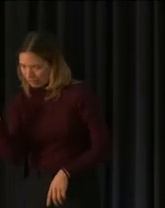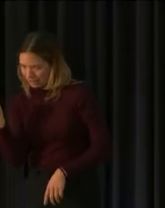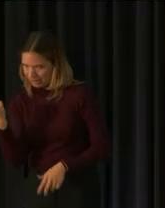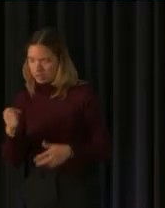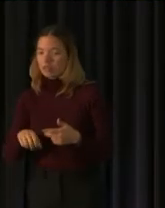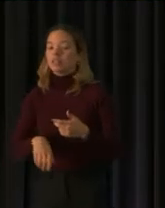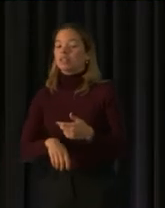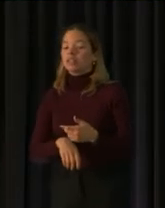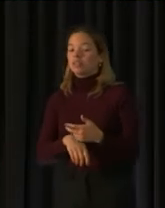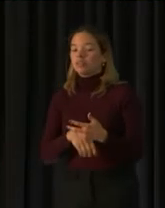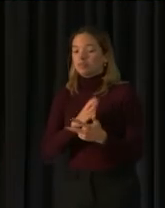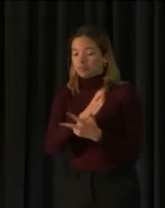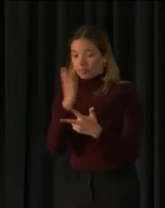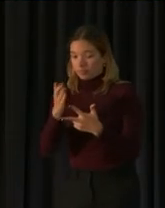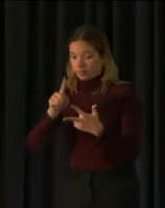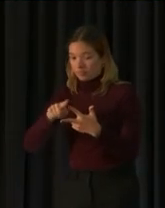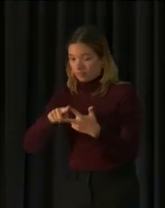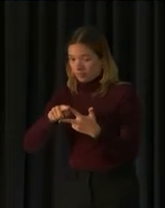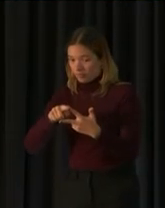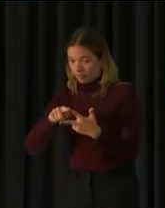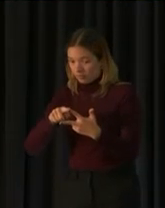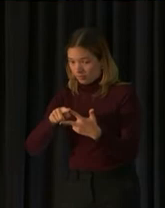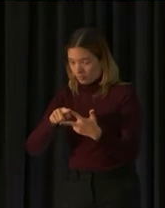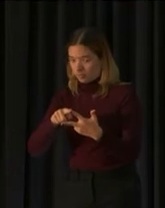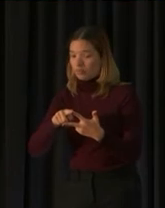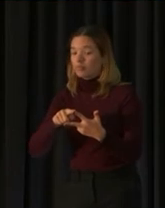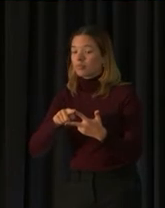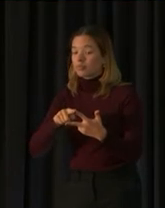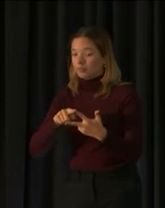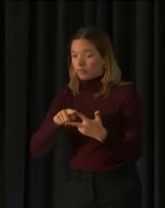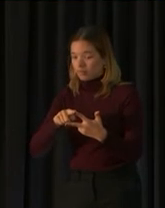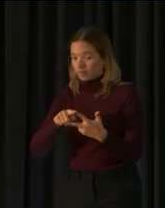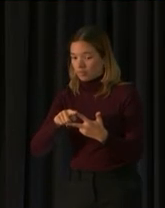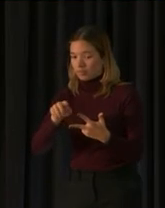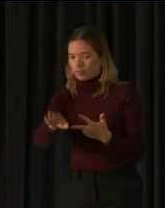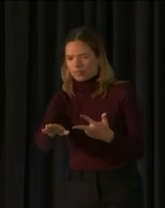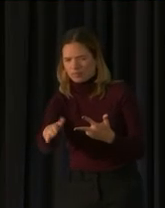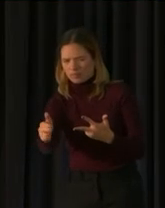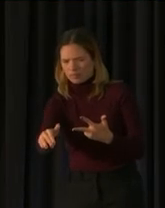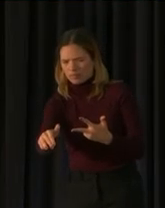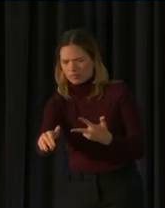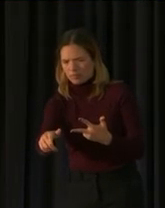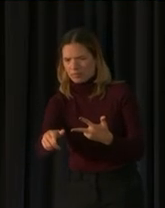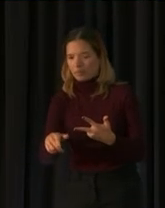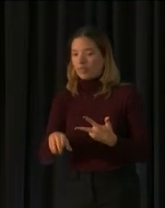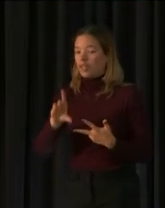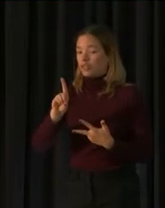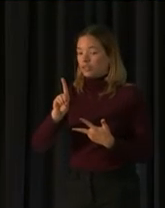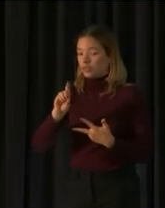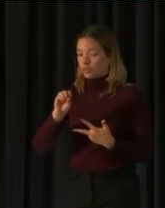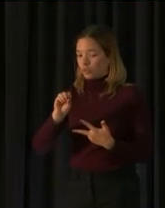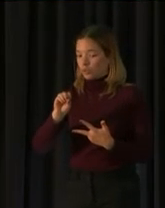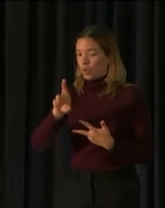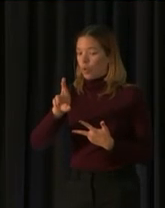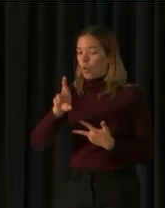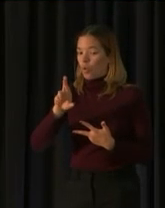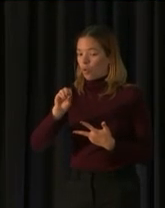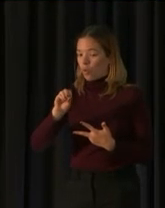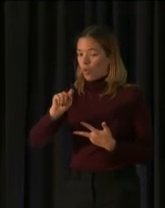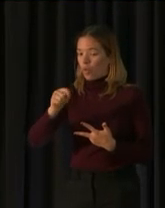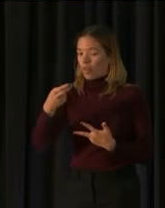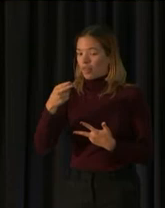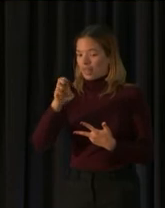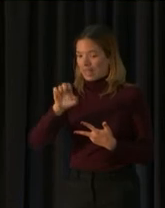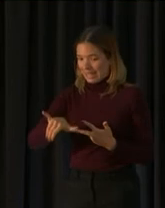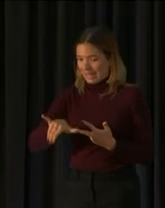Height Benning Library and the 4 Stanton Recreation Center, that are also open with incentives that if you haven't had an opportunity to visit, please